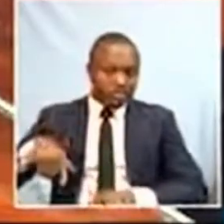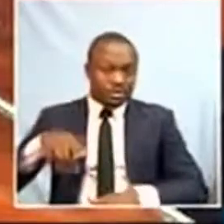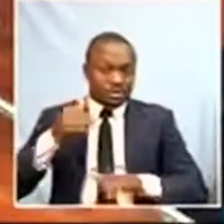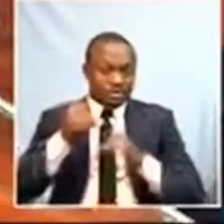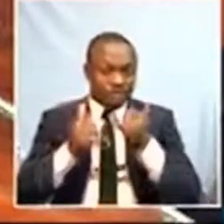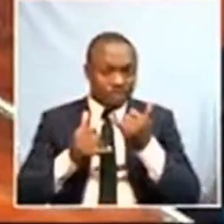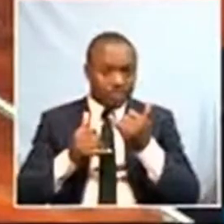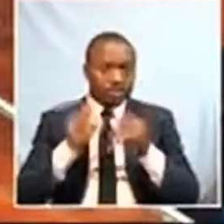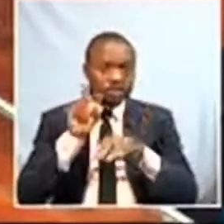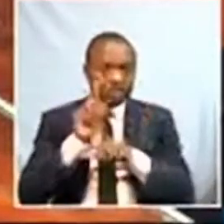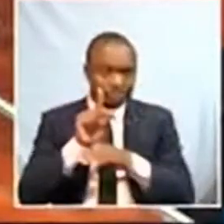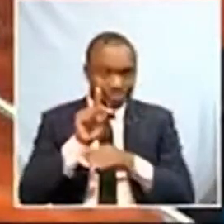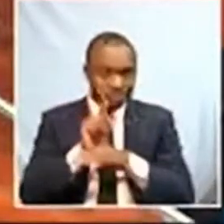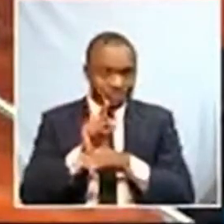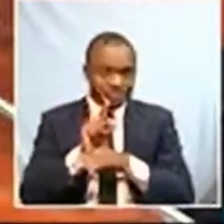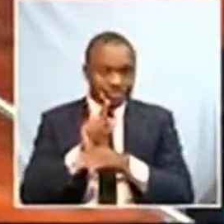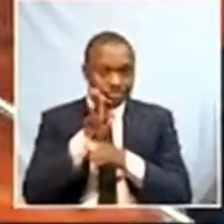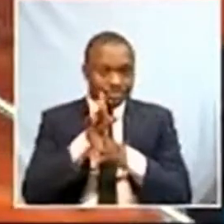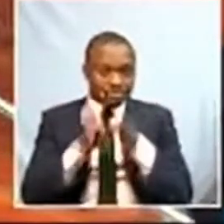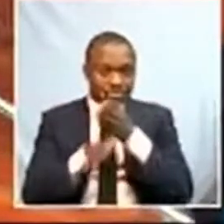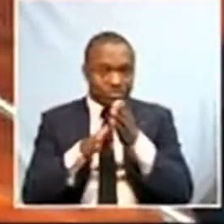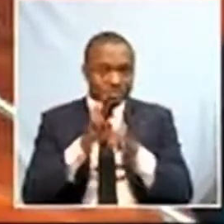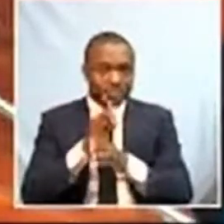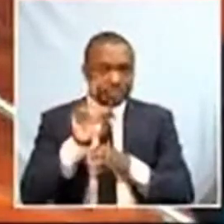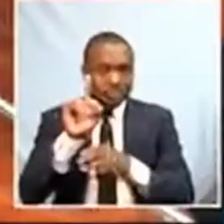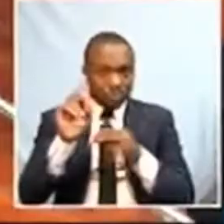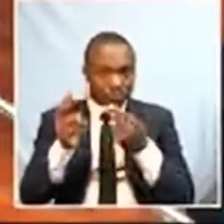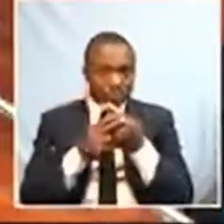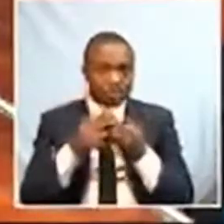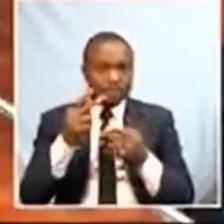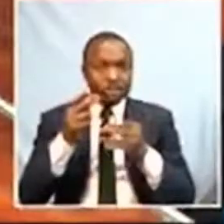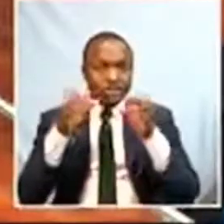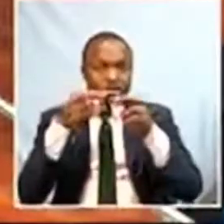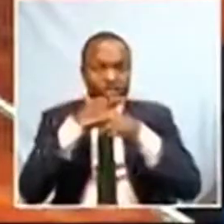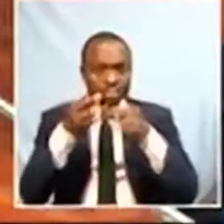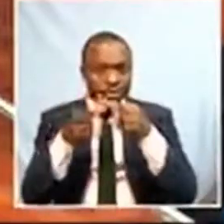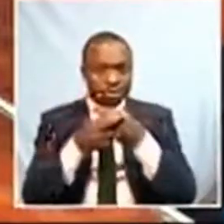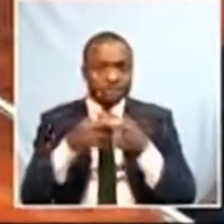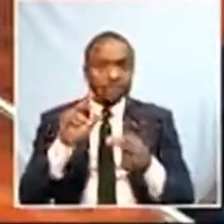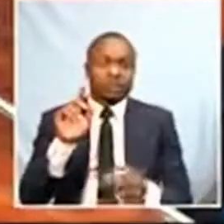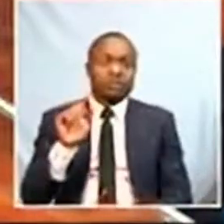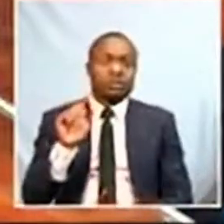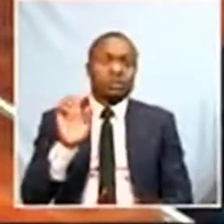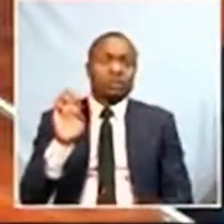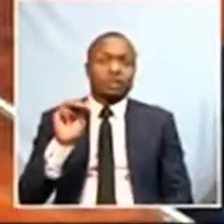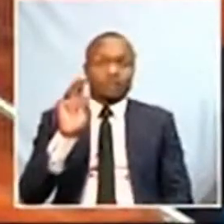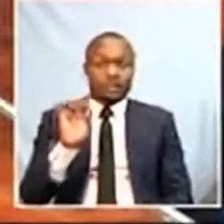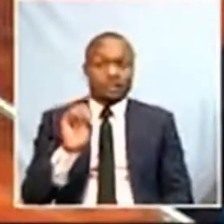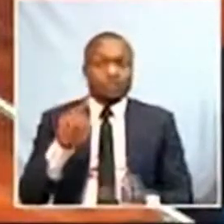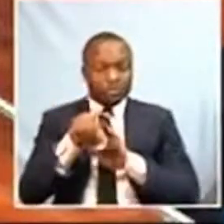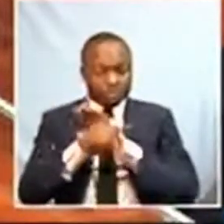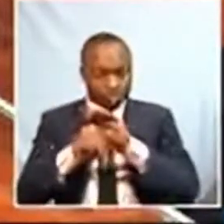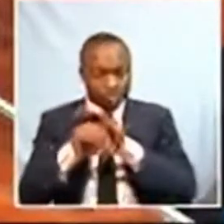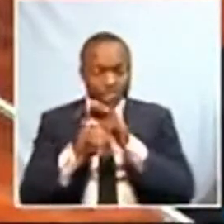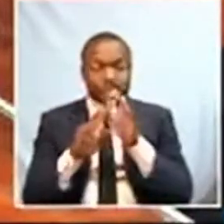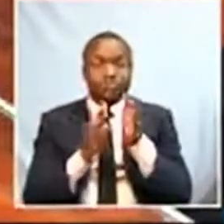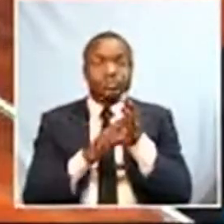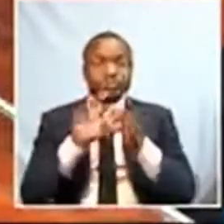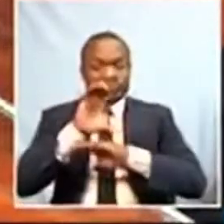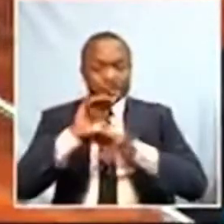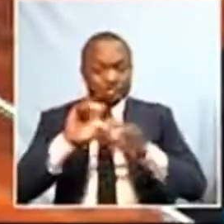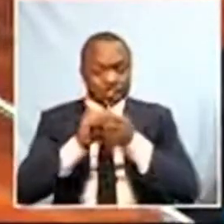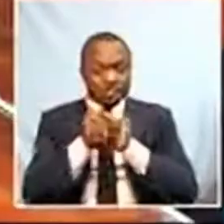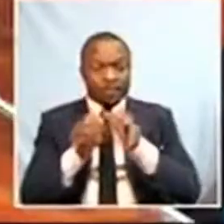completion of project, which is construction of a 1x3 classroom block at Tembo Primary School. Cause of